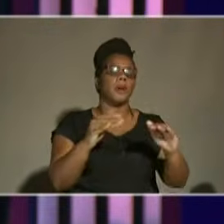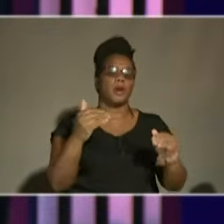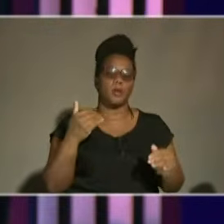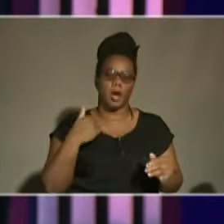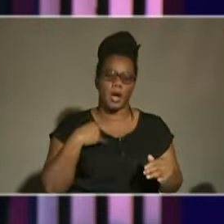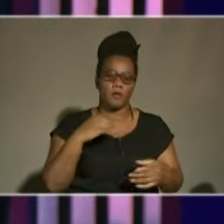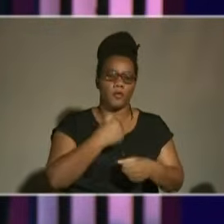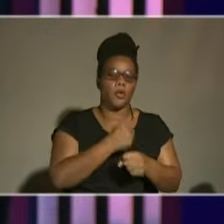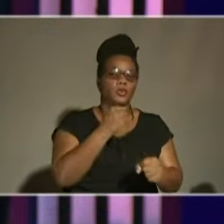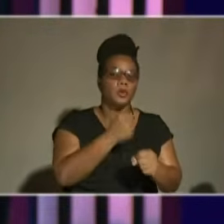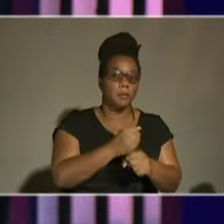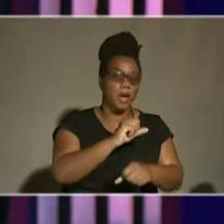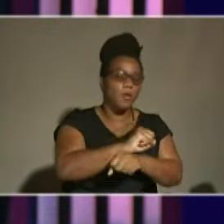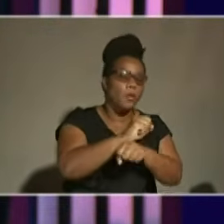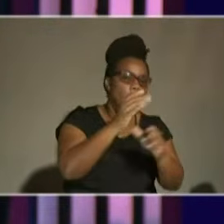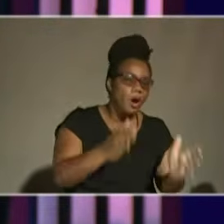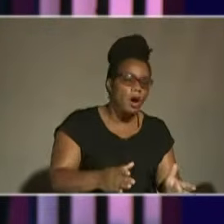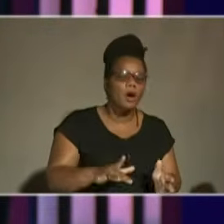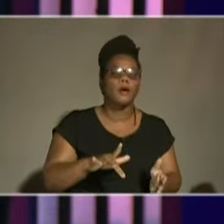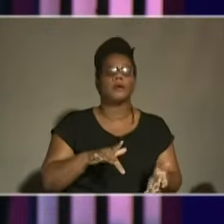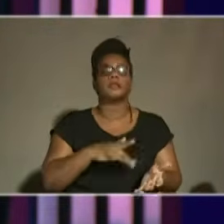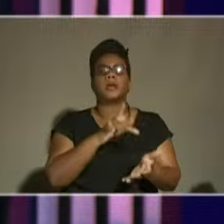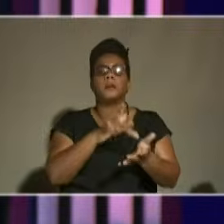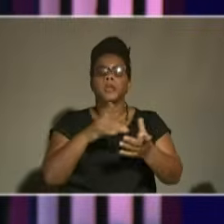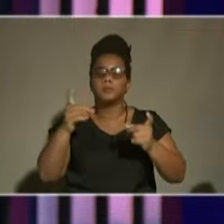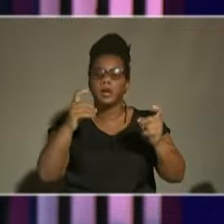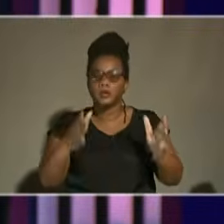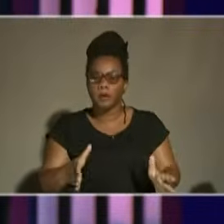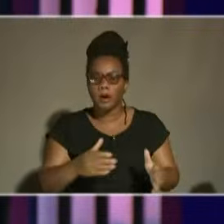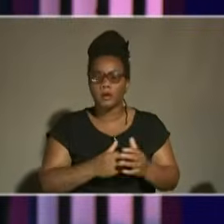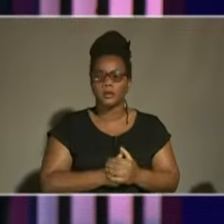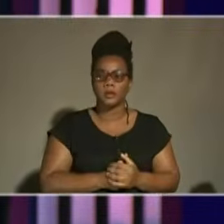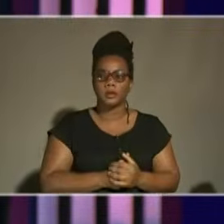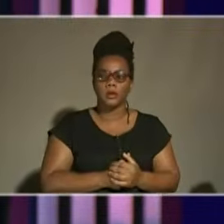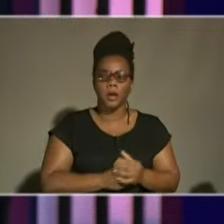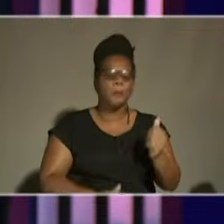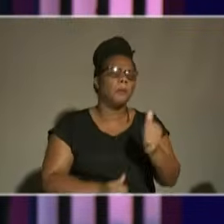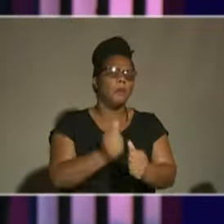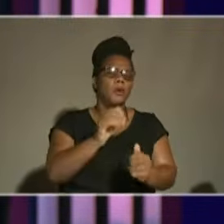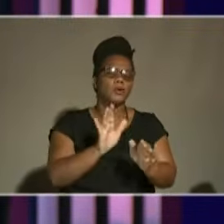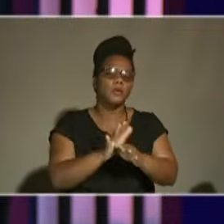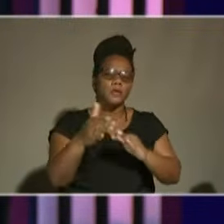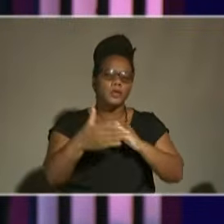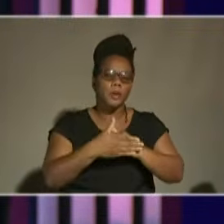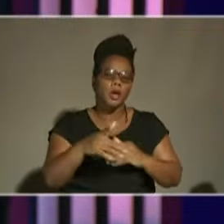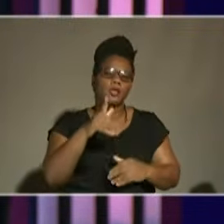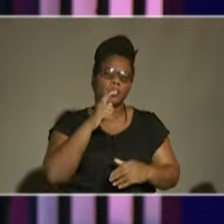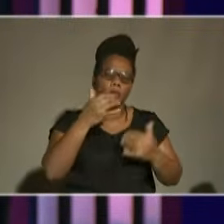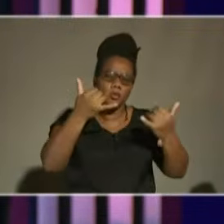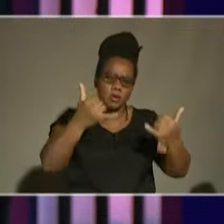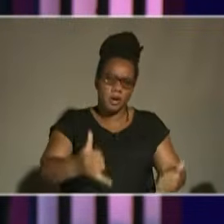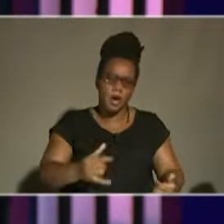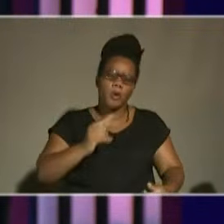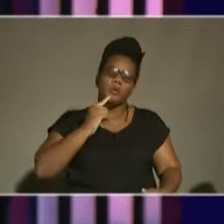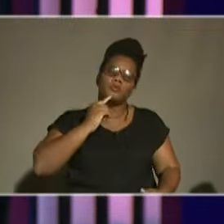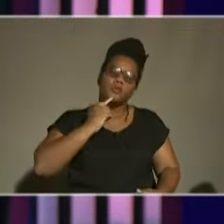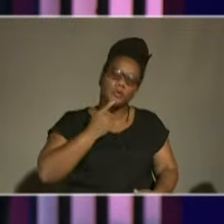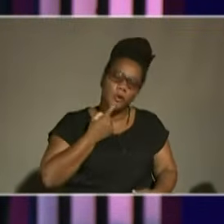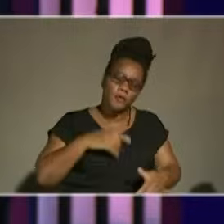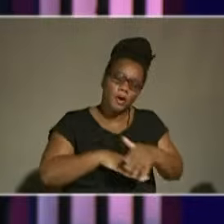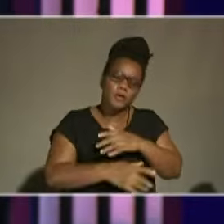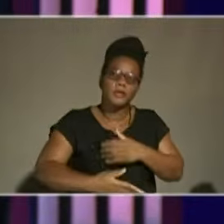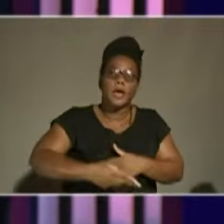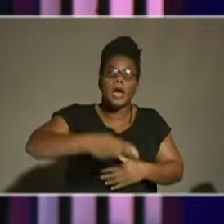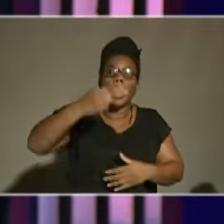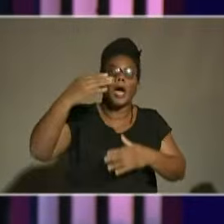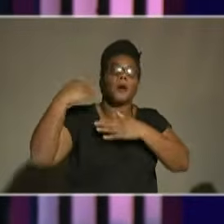civil servants and our middle managers, and indeed most of Jamaicans who are presently suffering under the high